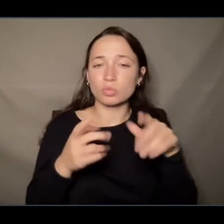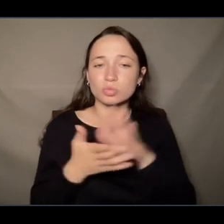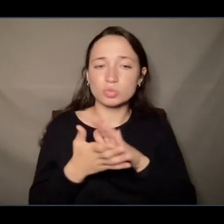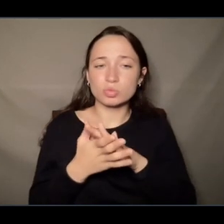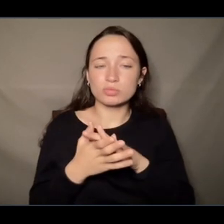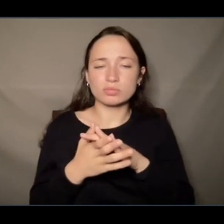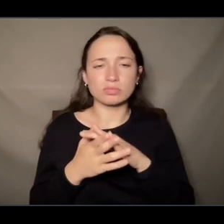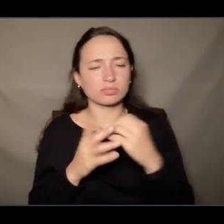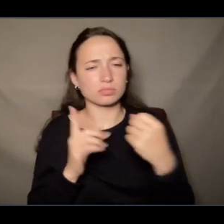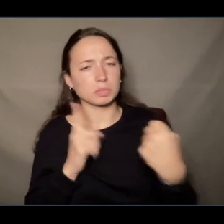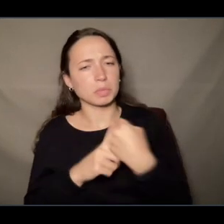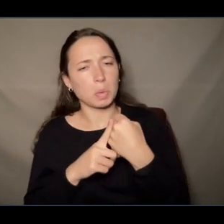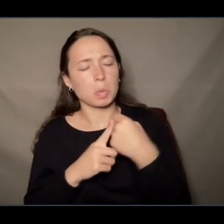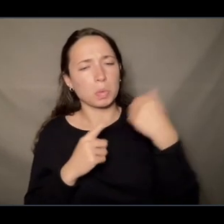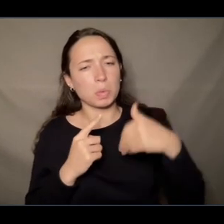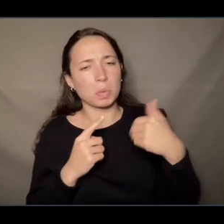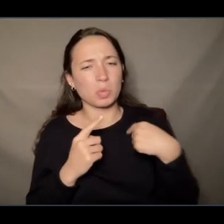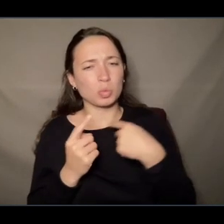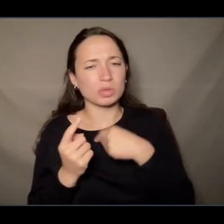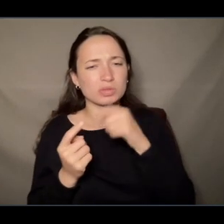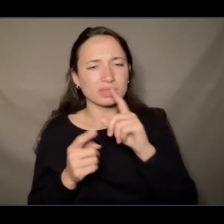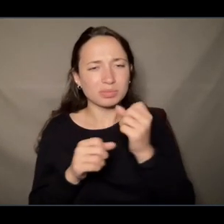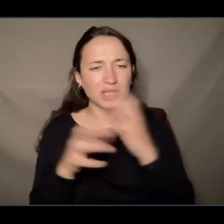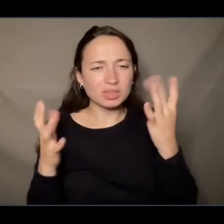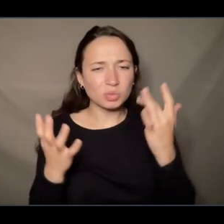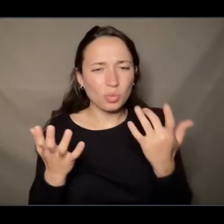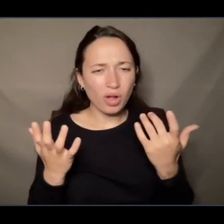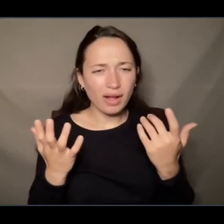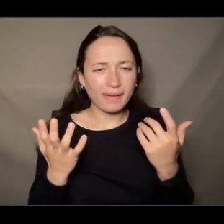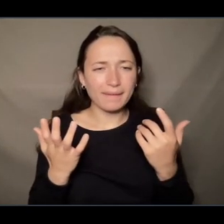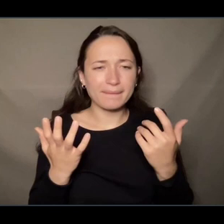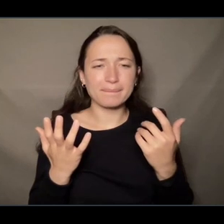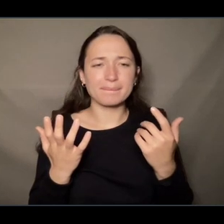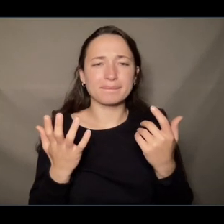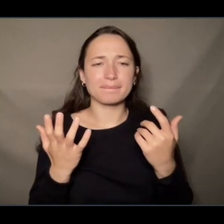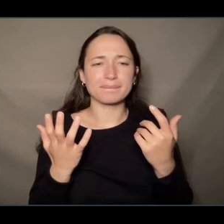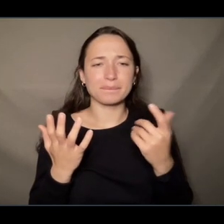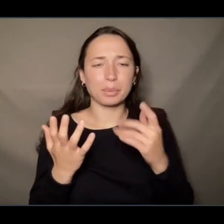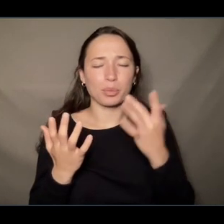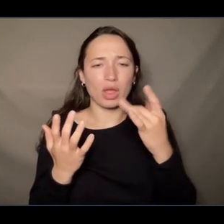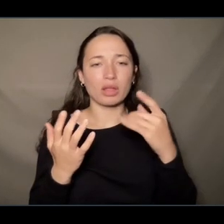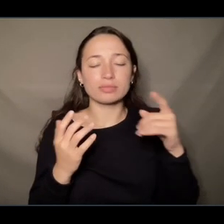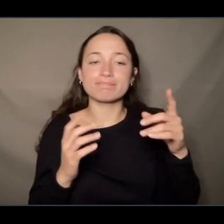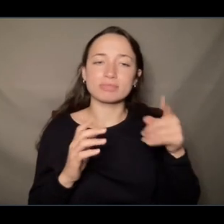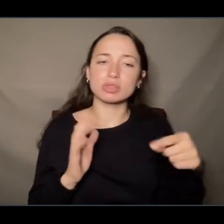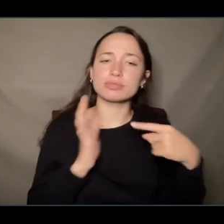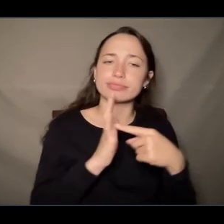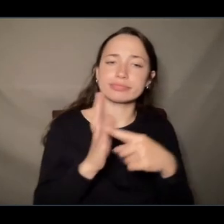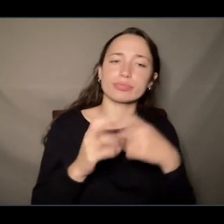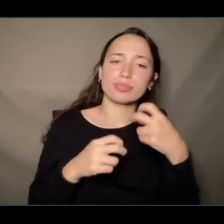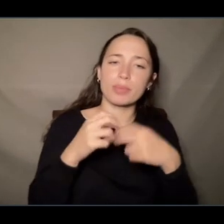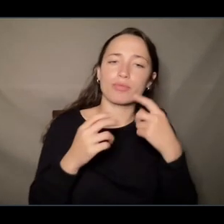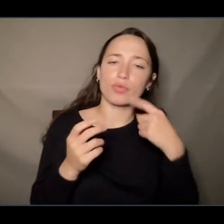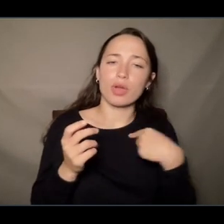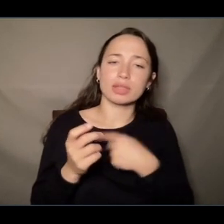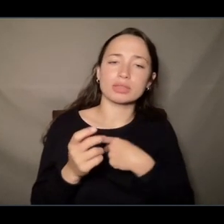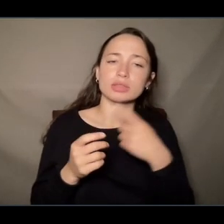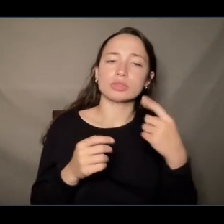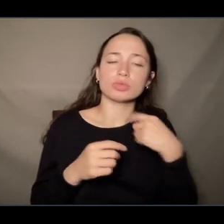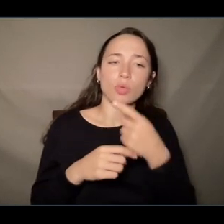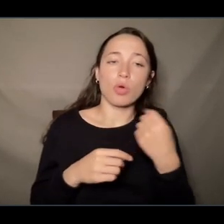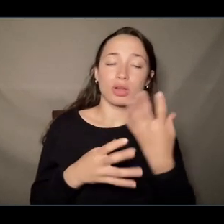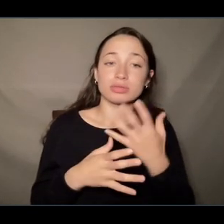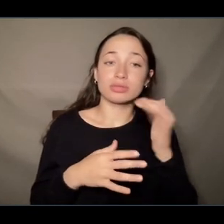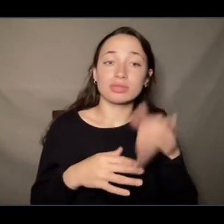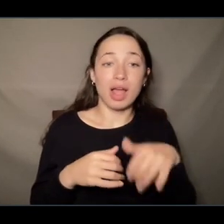And it just really, it struck us. We couldn't imagine why. And she illuminated the problem for us. She told us that access to